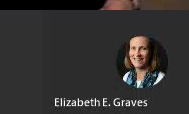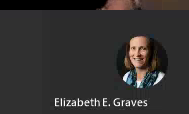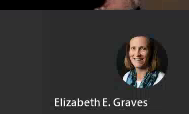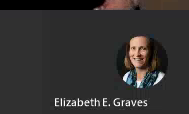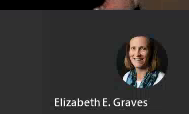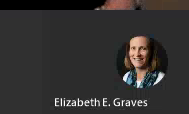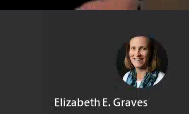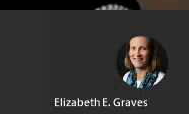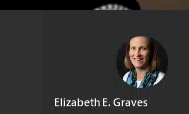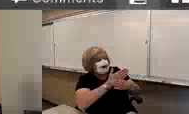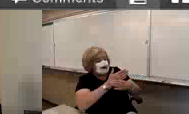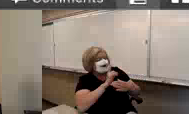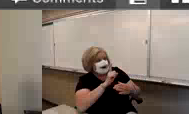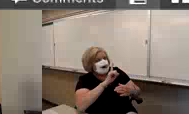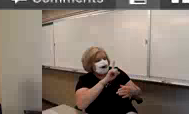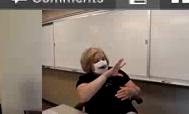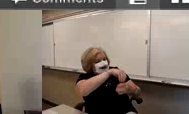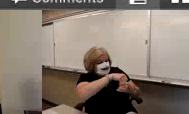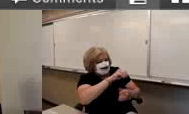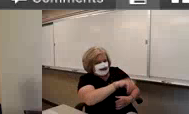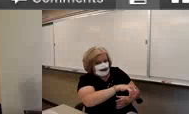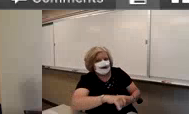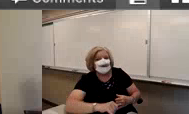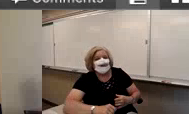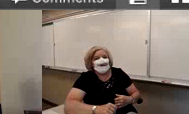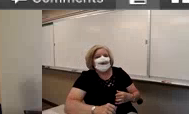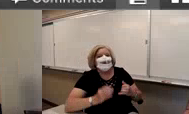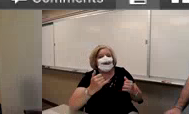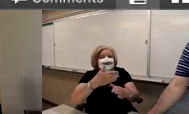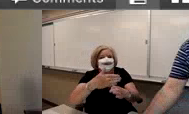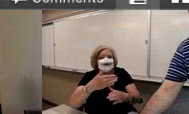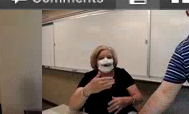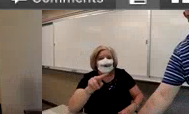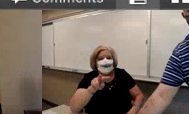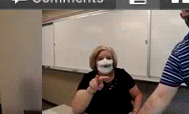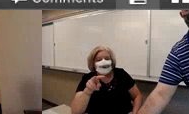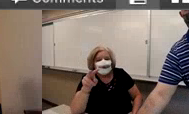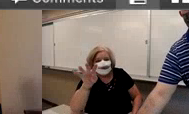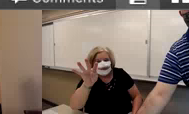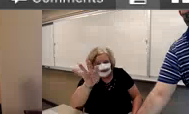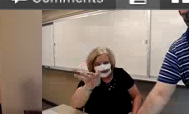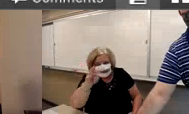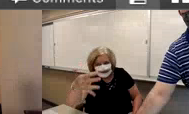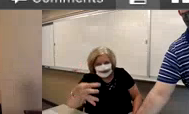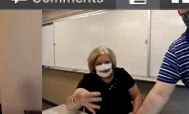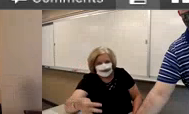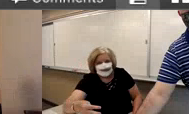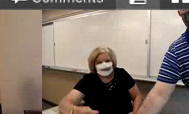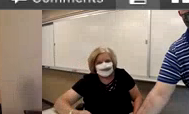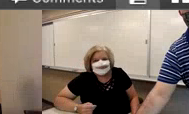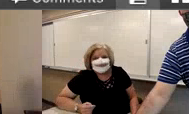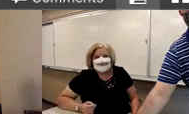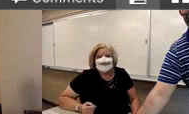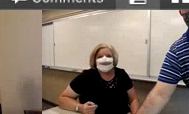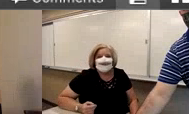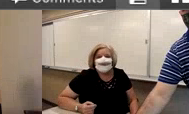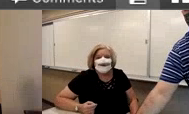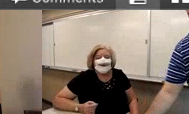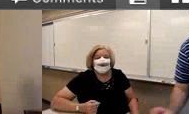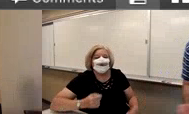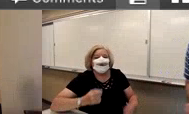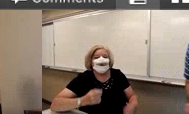the files are. So I'm gonna share, hold on a second, let me go down because I know it's down here somewhere. It's joining, creating.